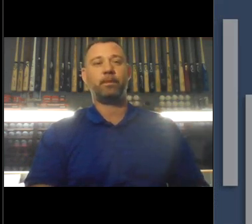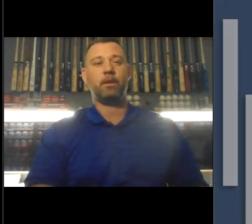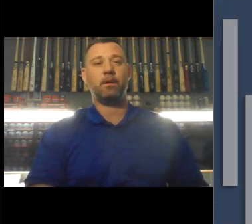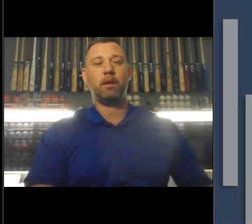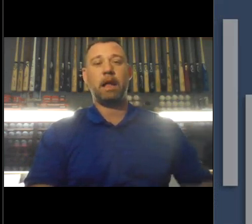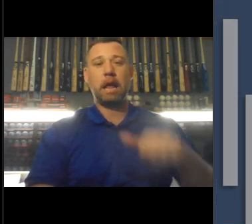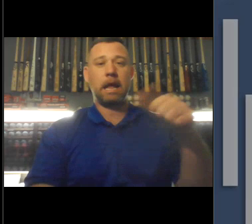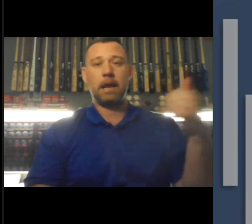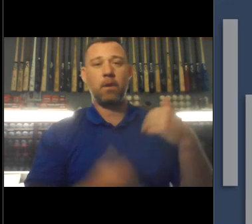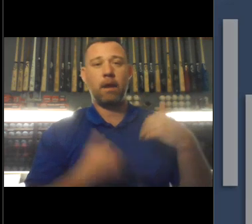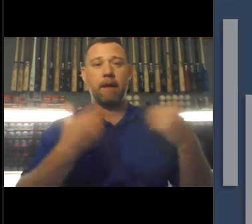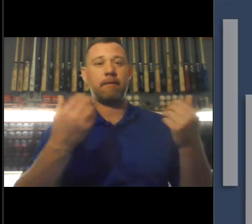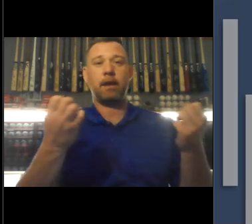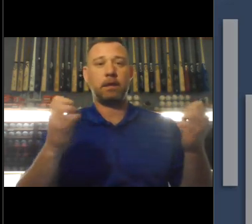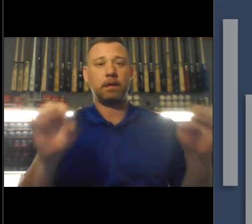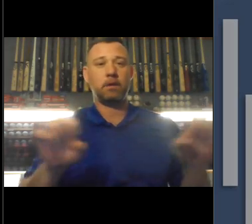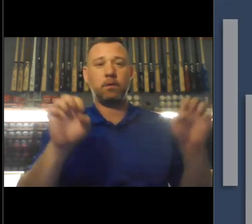Anybody have any questions for Mitch?